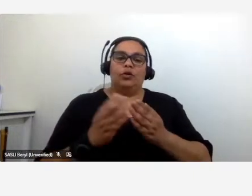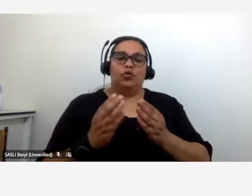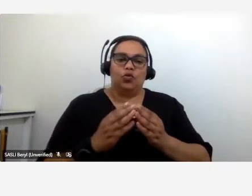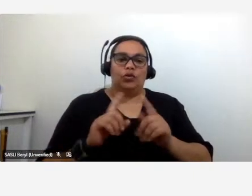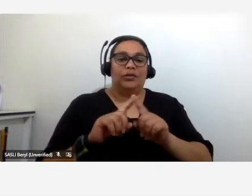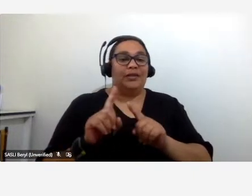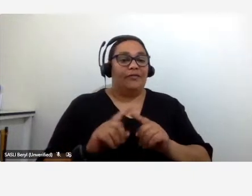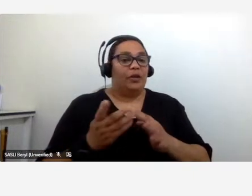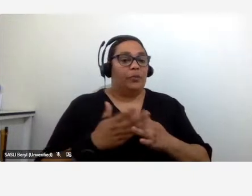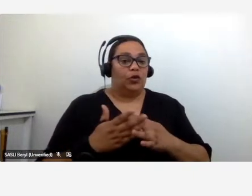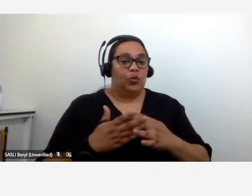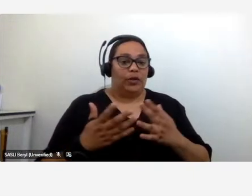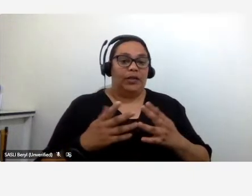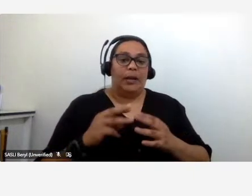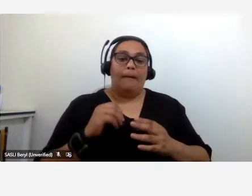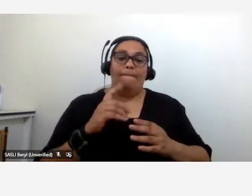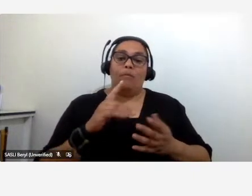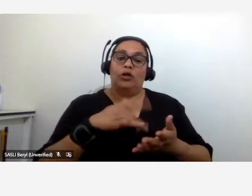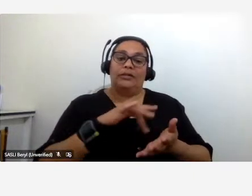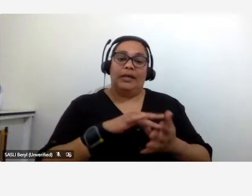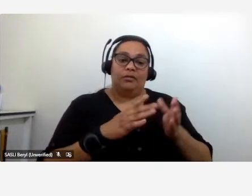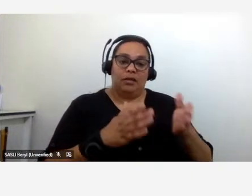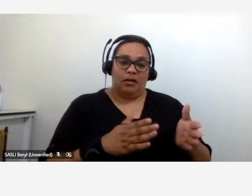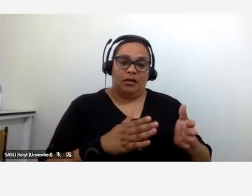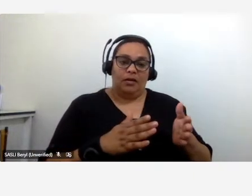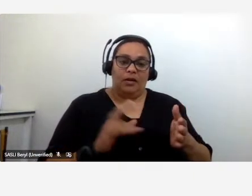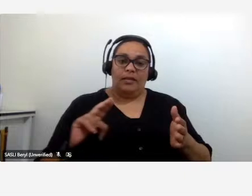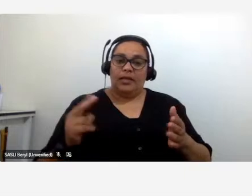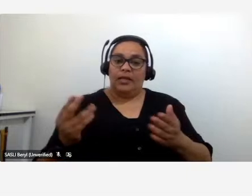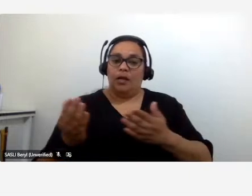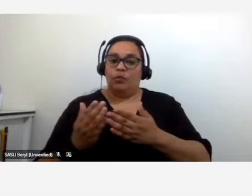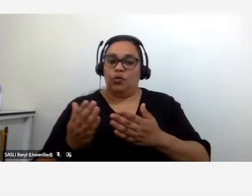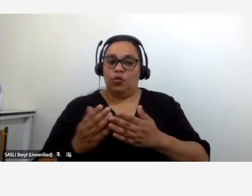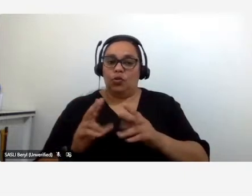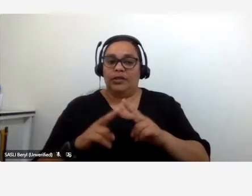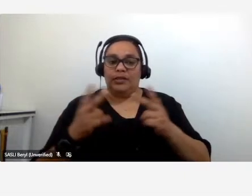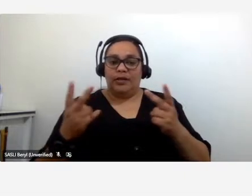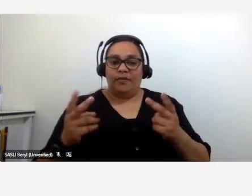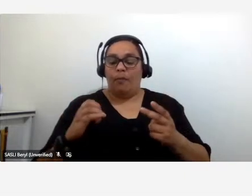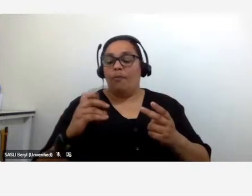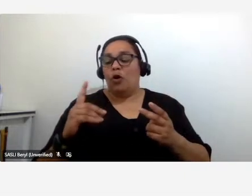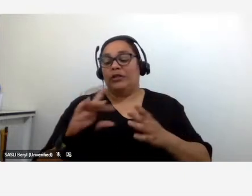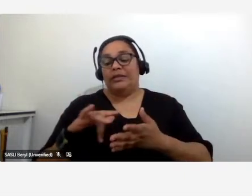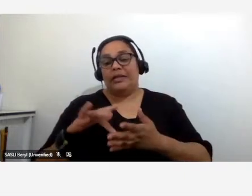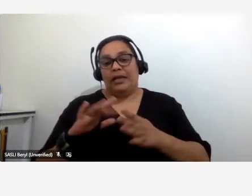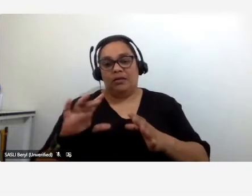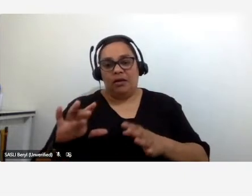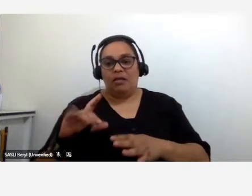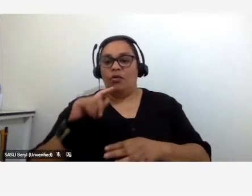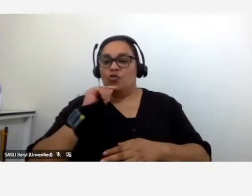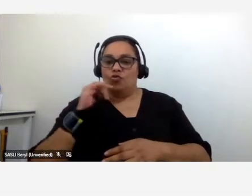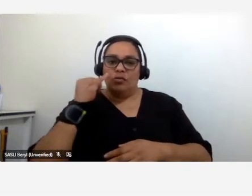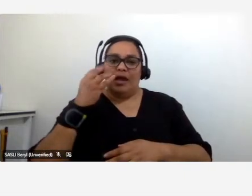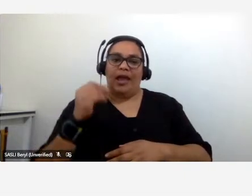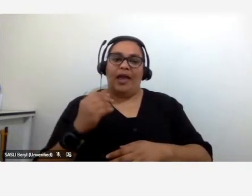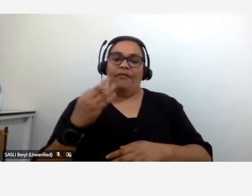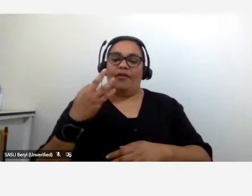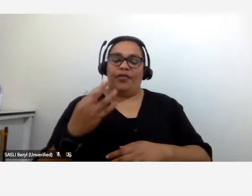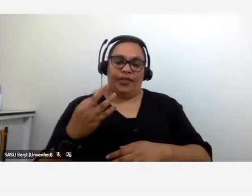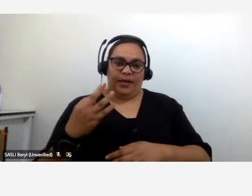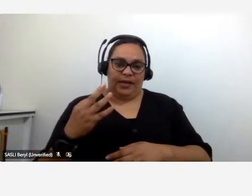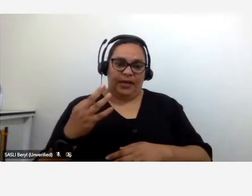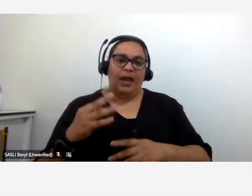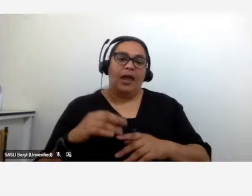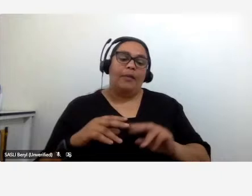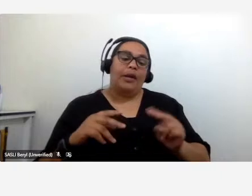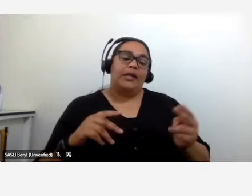difference between a mod center and the neighboring school is that a mod center initially had 3 coaches, a